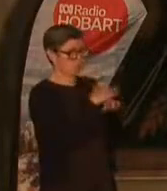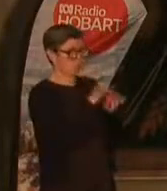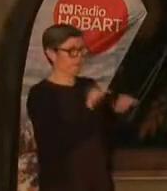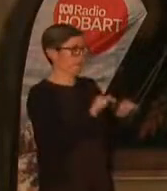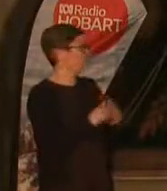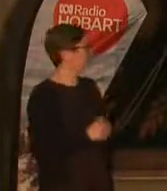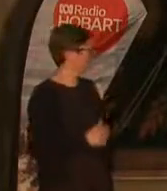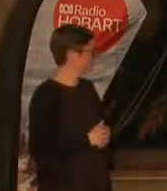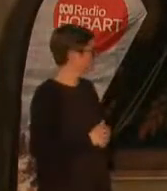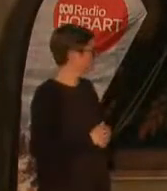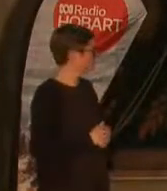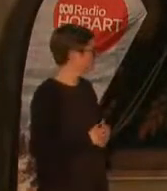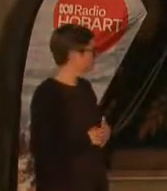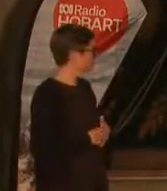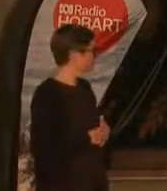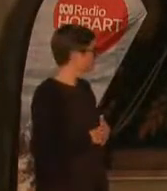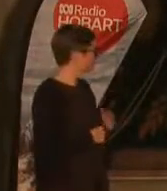that.